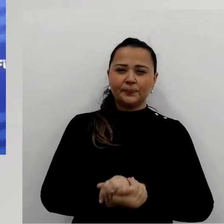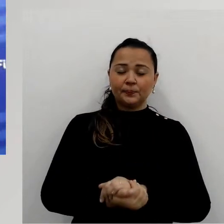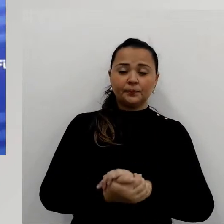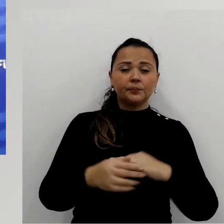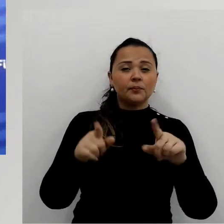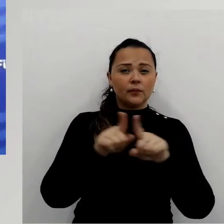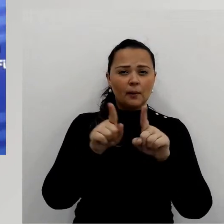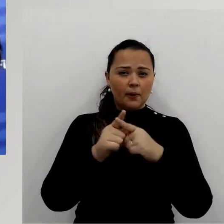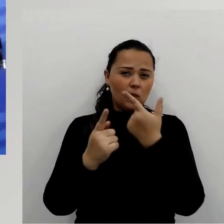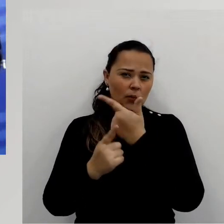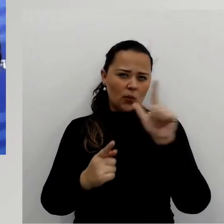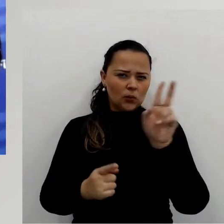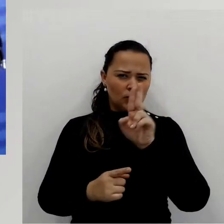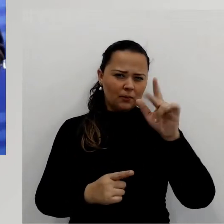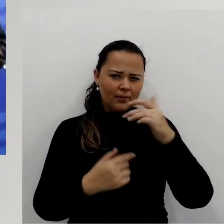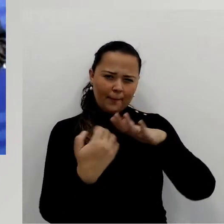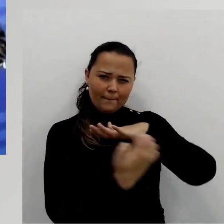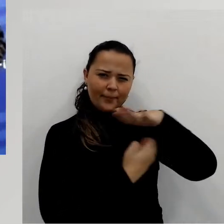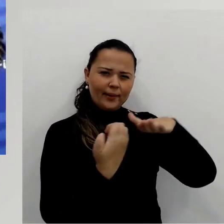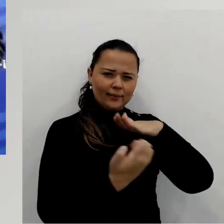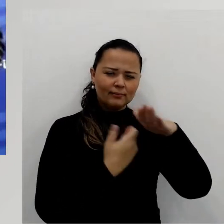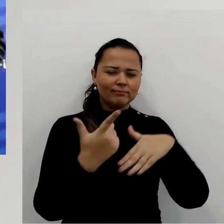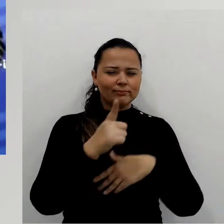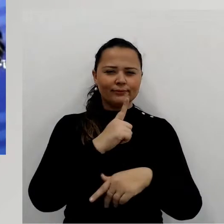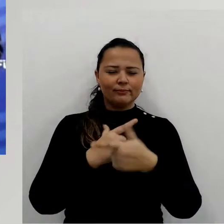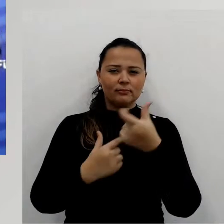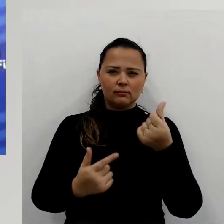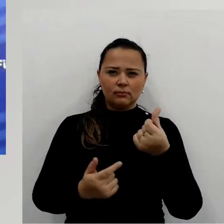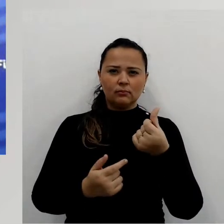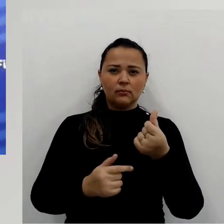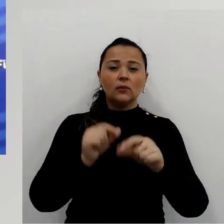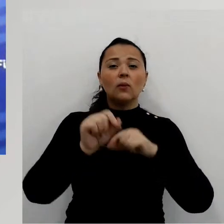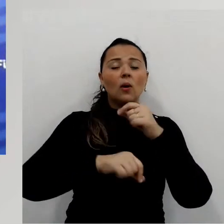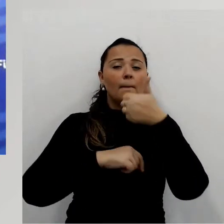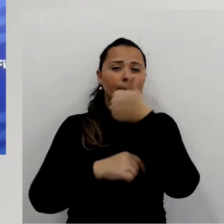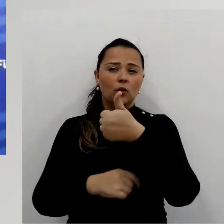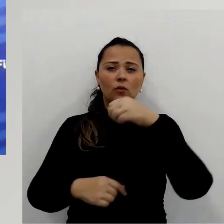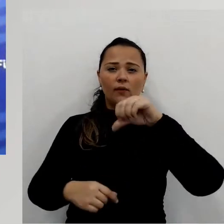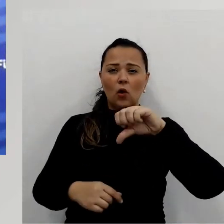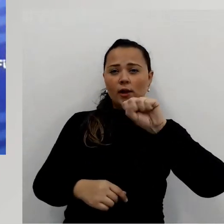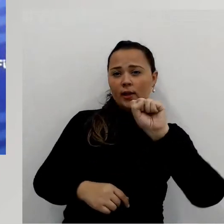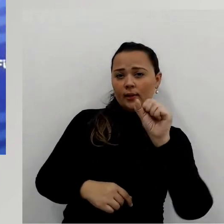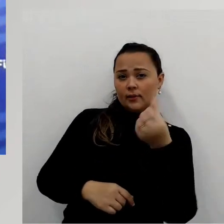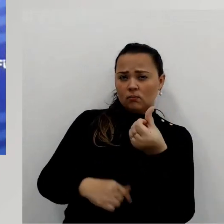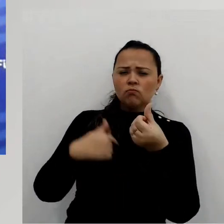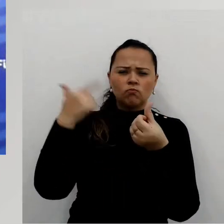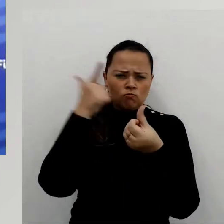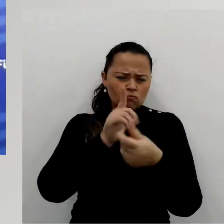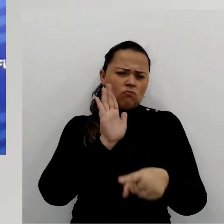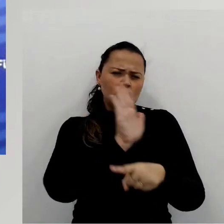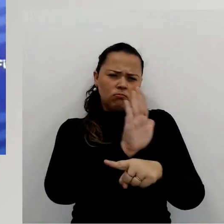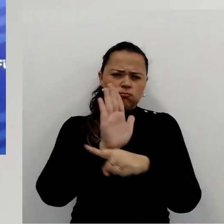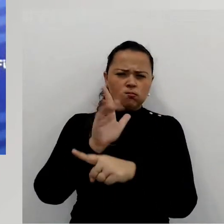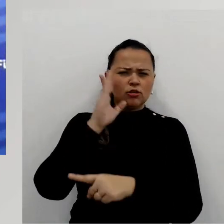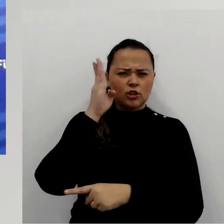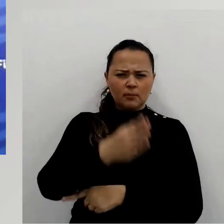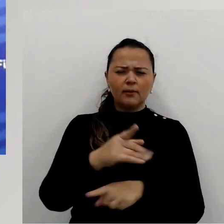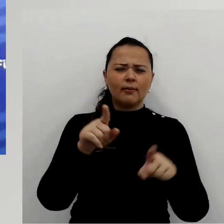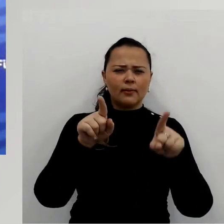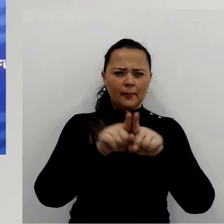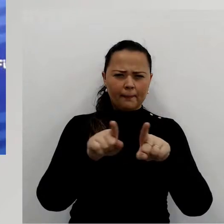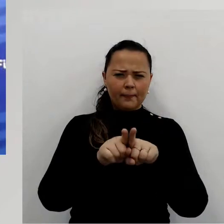it was a long time ago. Nowadays, he's running the company with his son. In 1986, he started